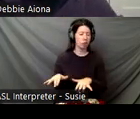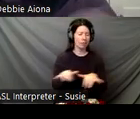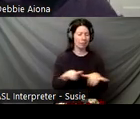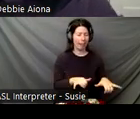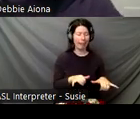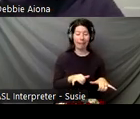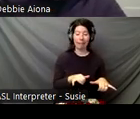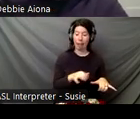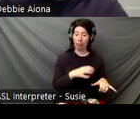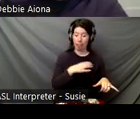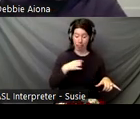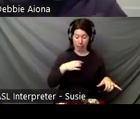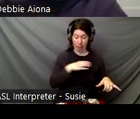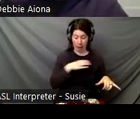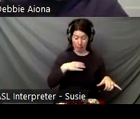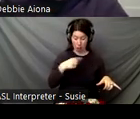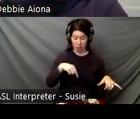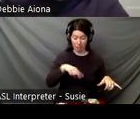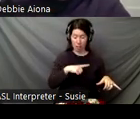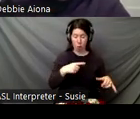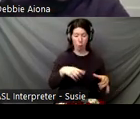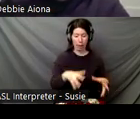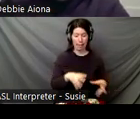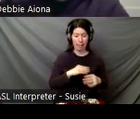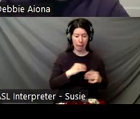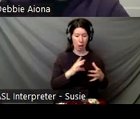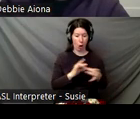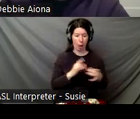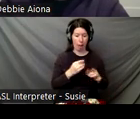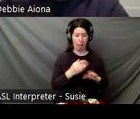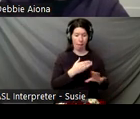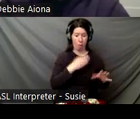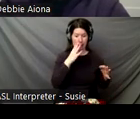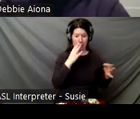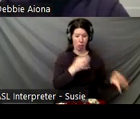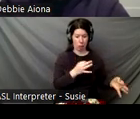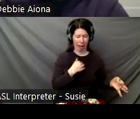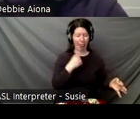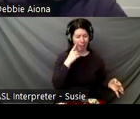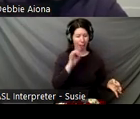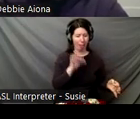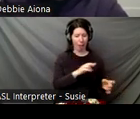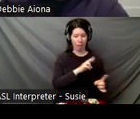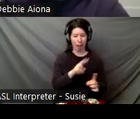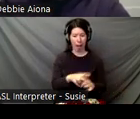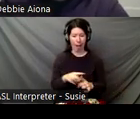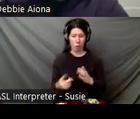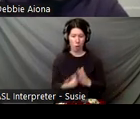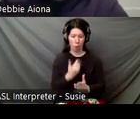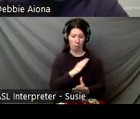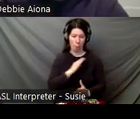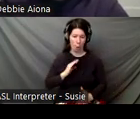public comment before we make a decision, and I think this should be the case also for the new board when